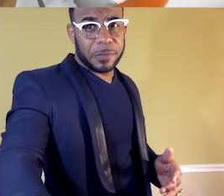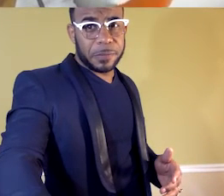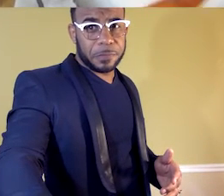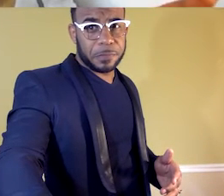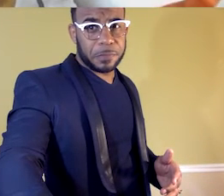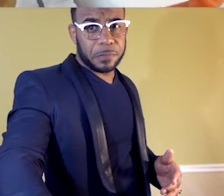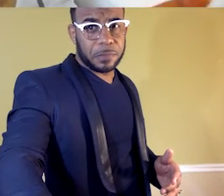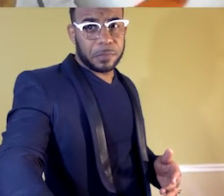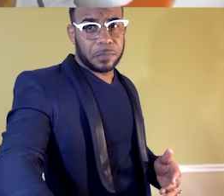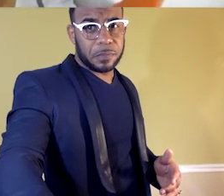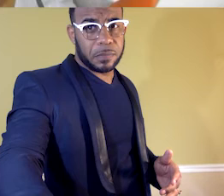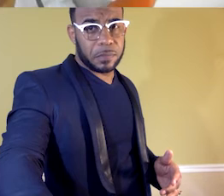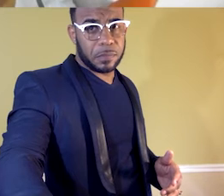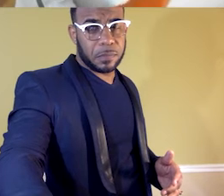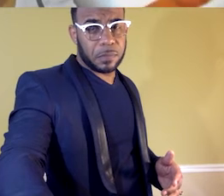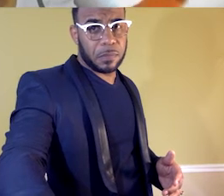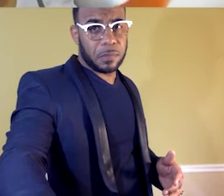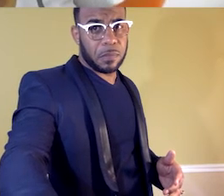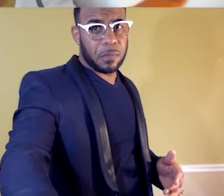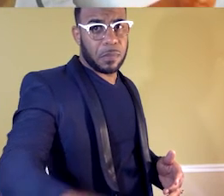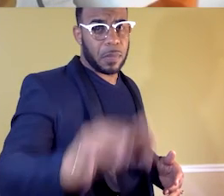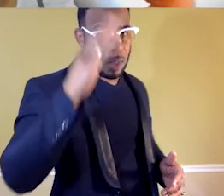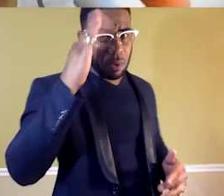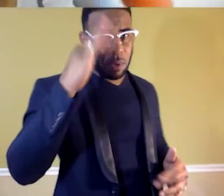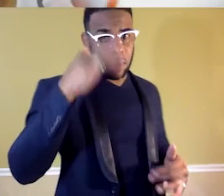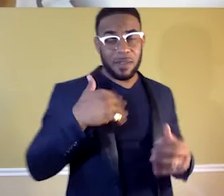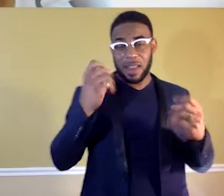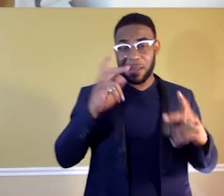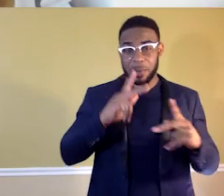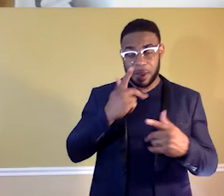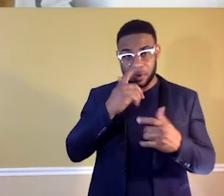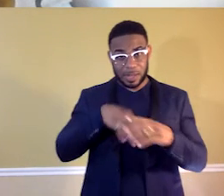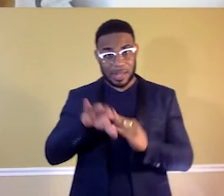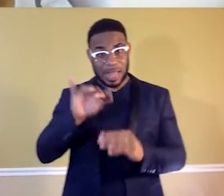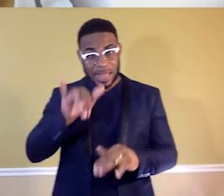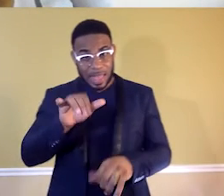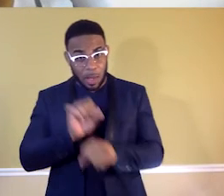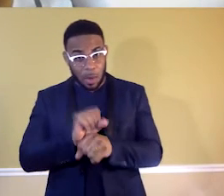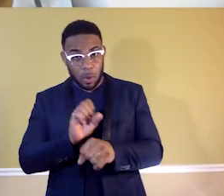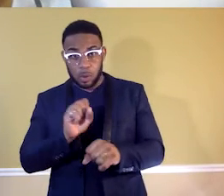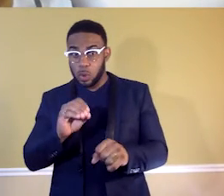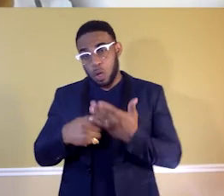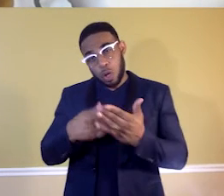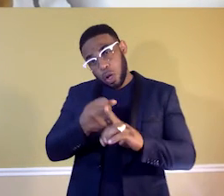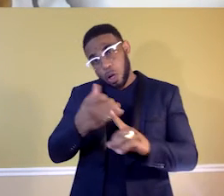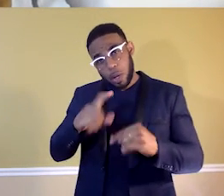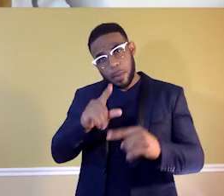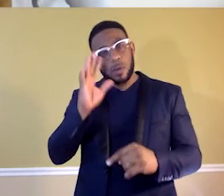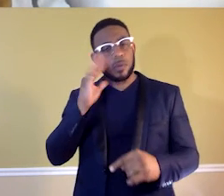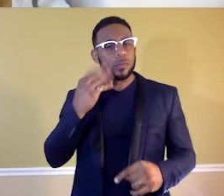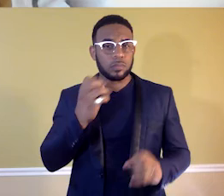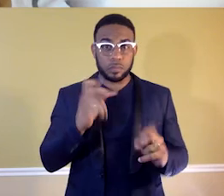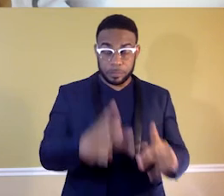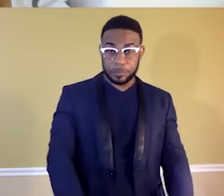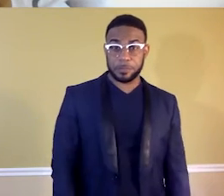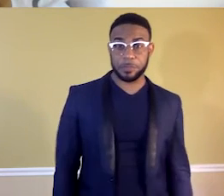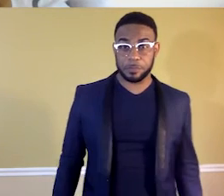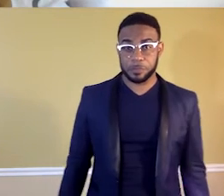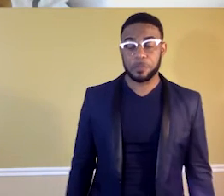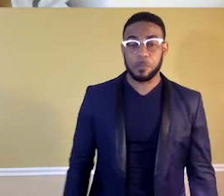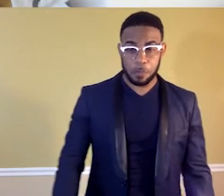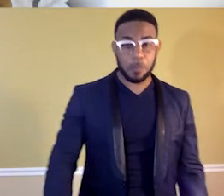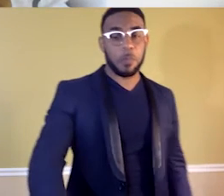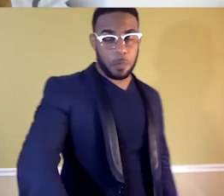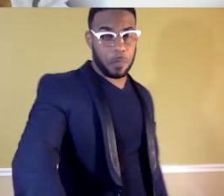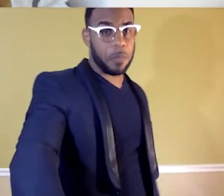I know we have a lot of people who are interested in getting into that work, and so talk a little bit about your journey there. Sure,